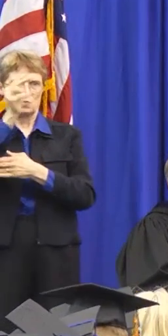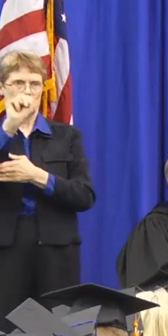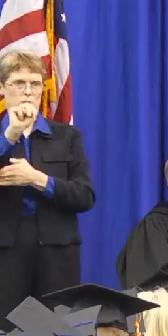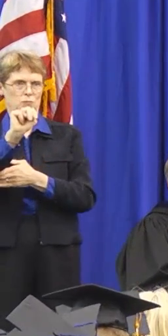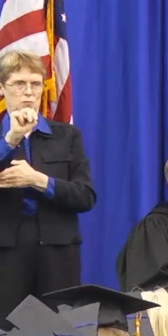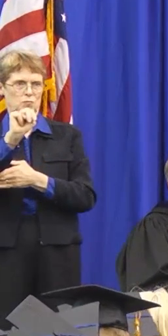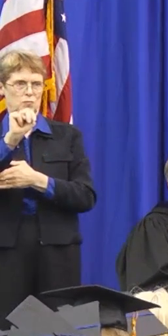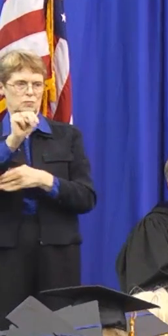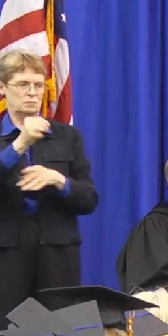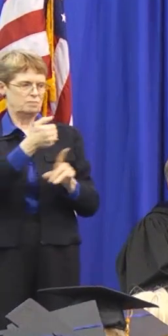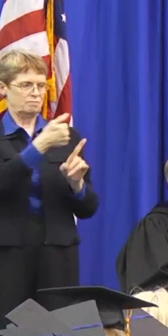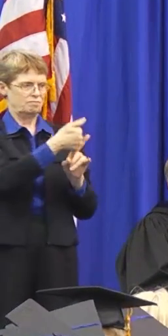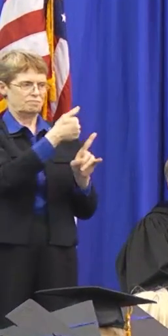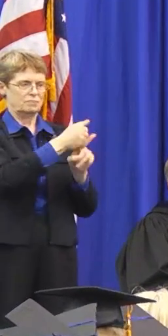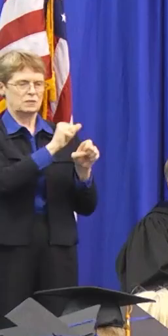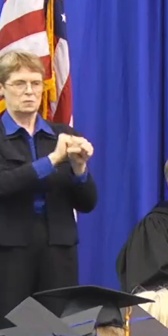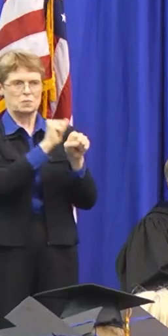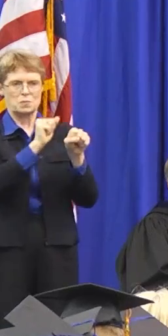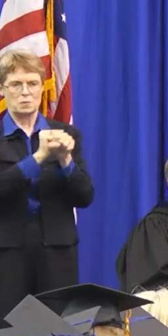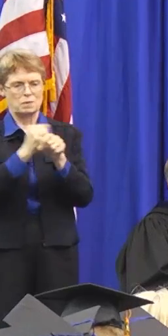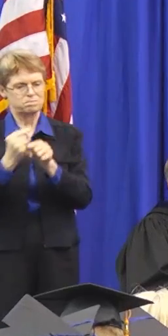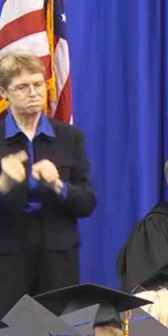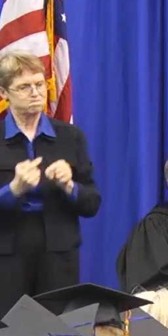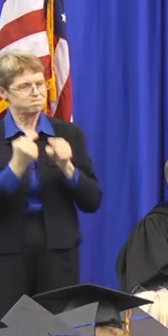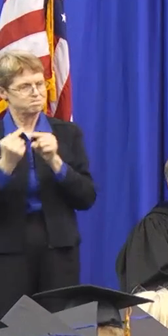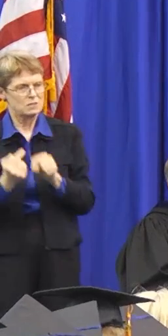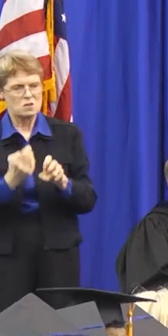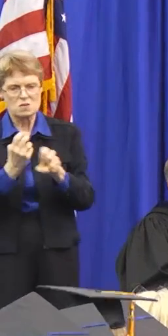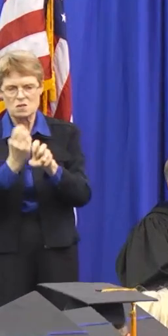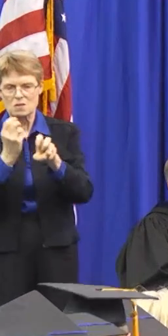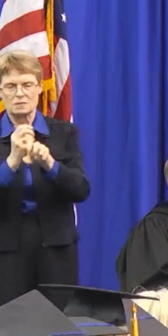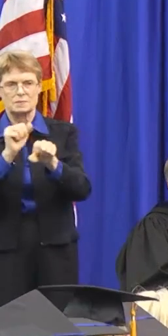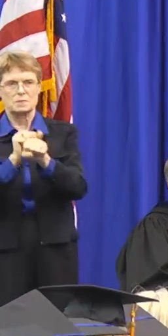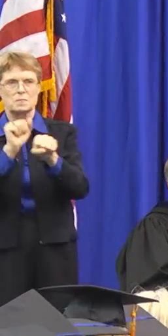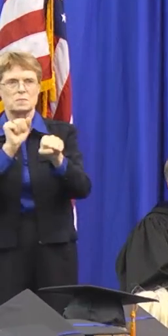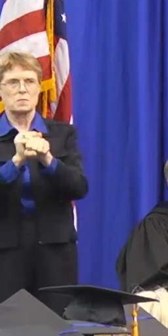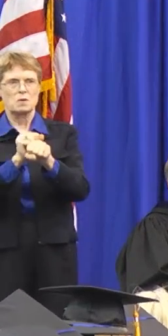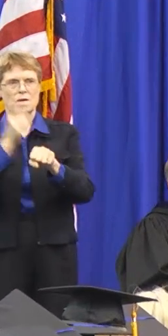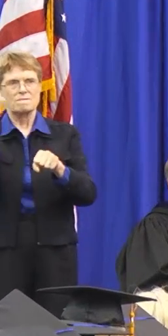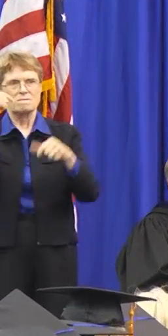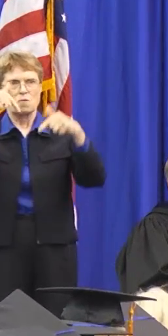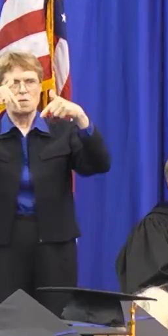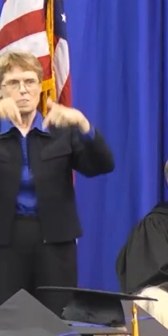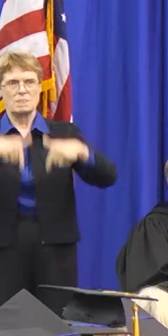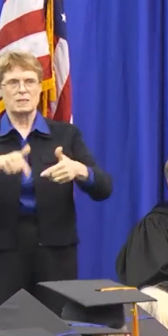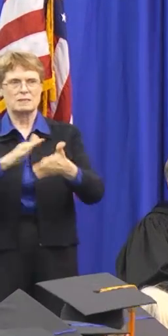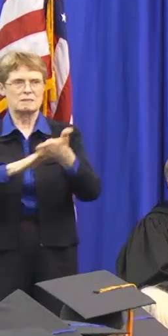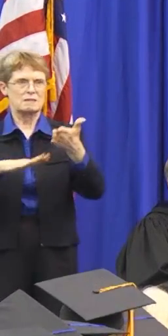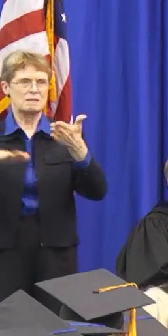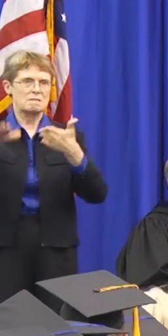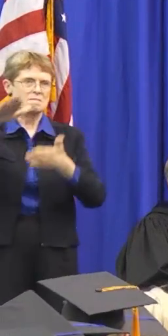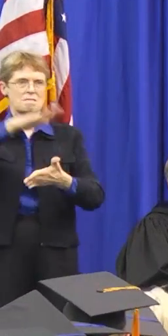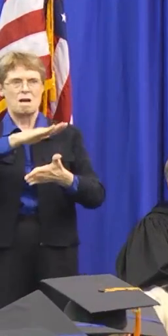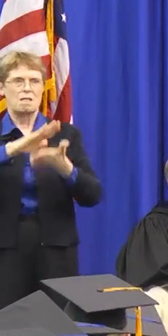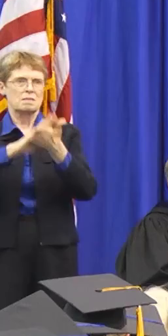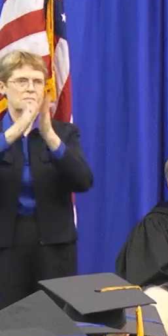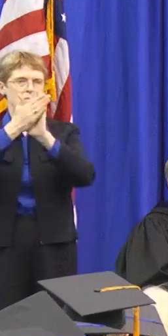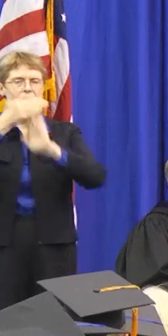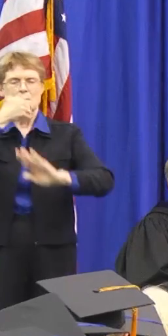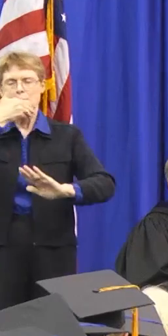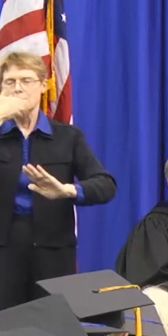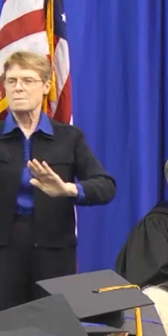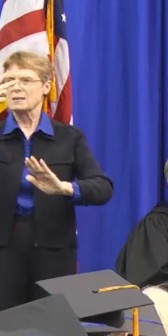diligently to ensure that this college is the best two-year college